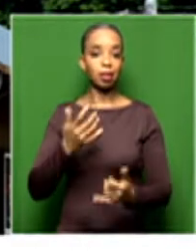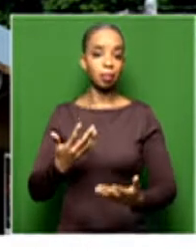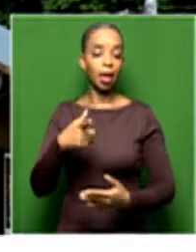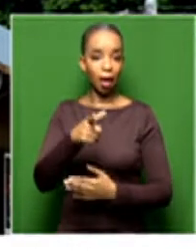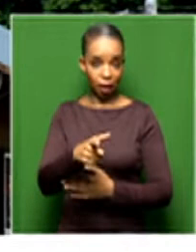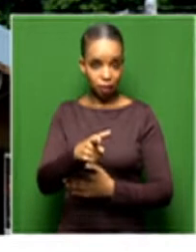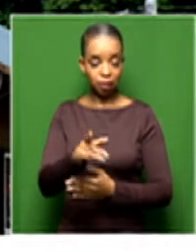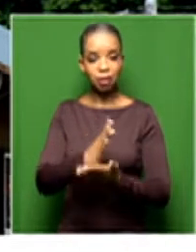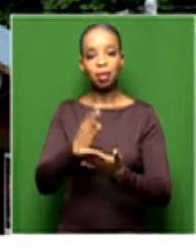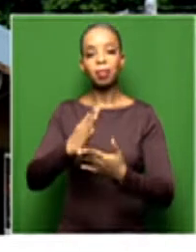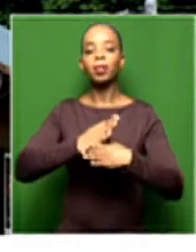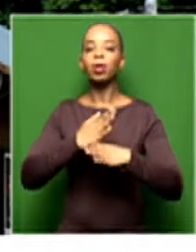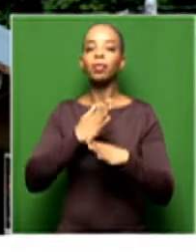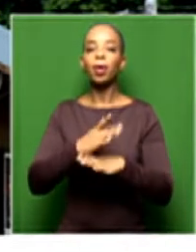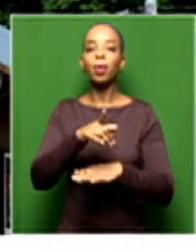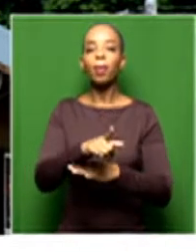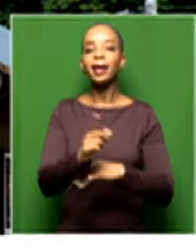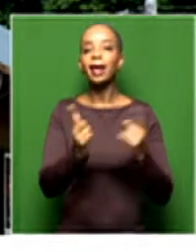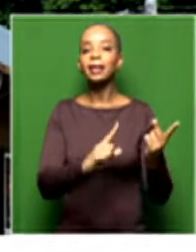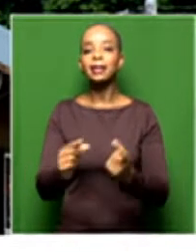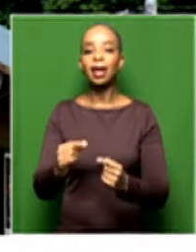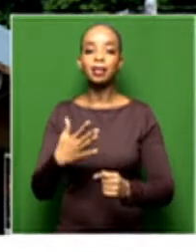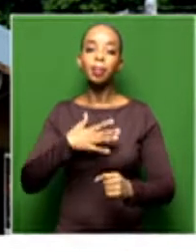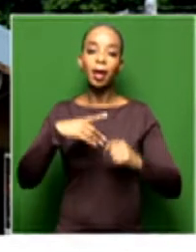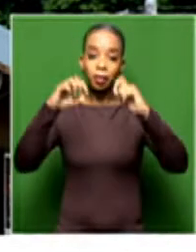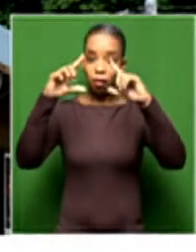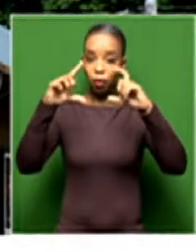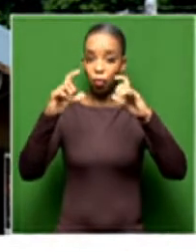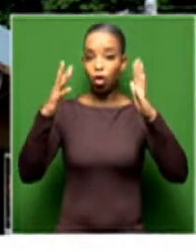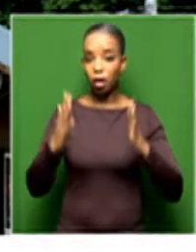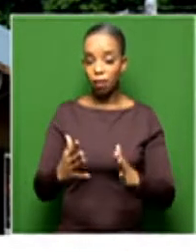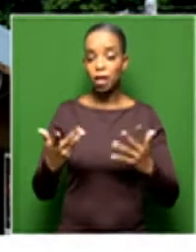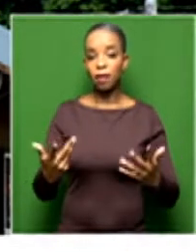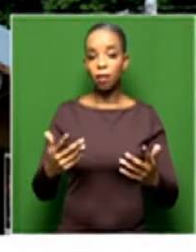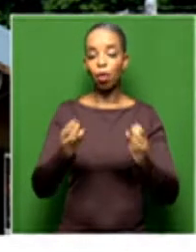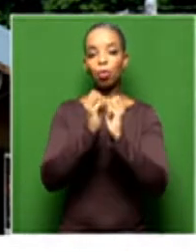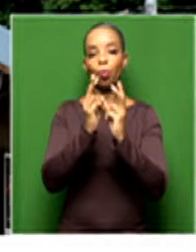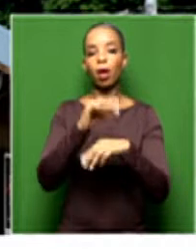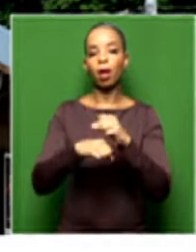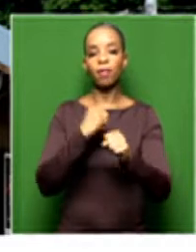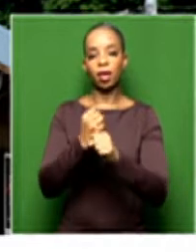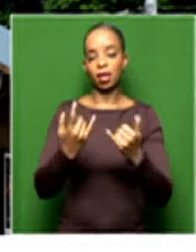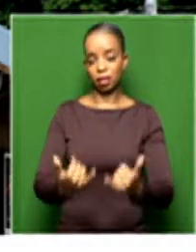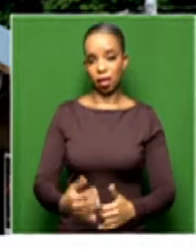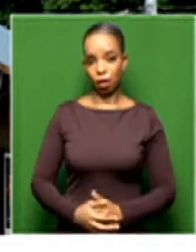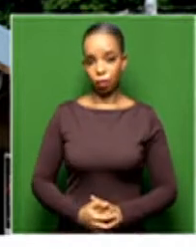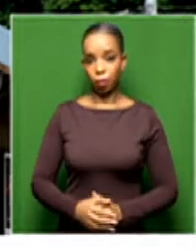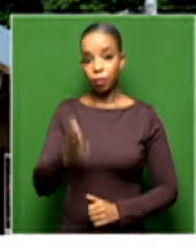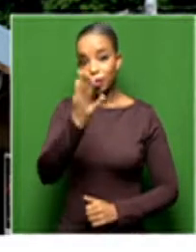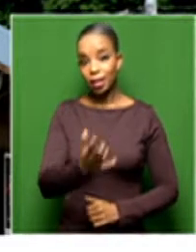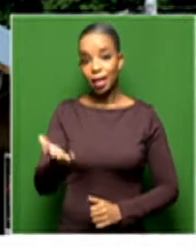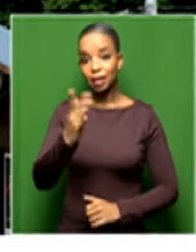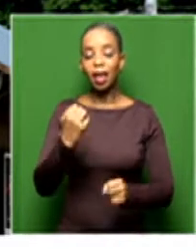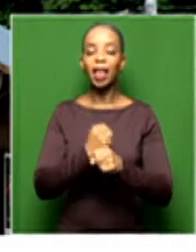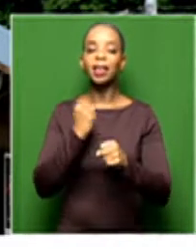that have been produced by 12 photographers over the last 12 years. So these are the works that actually are